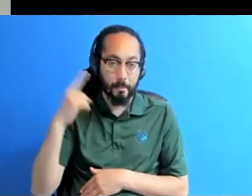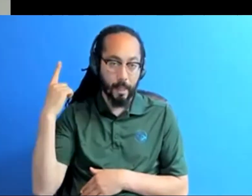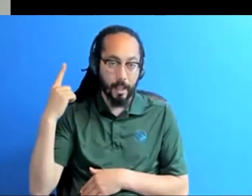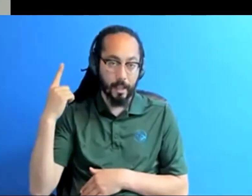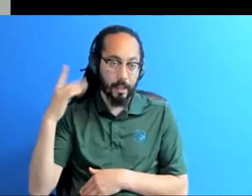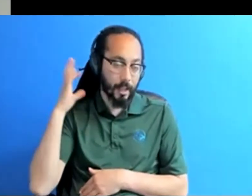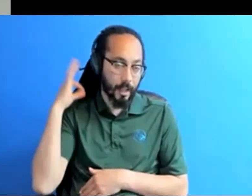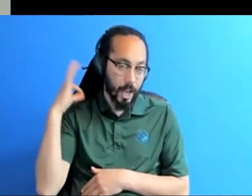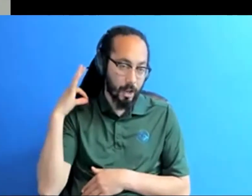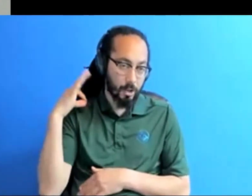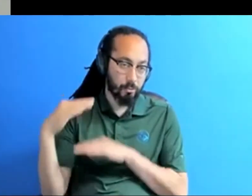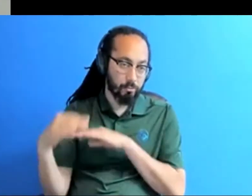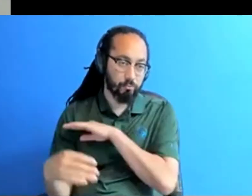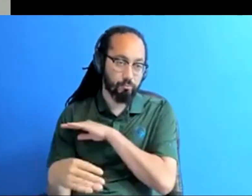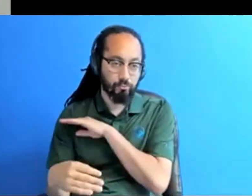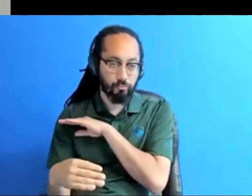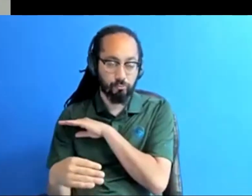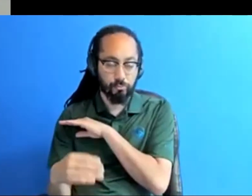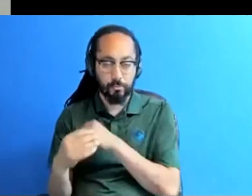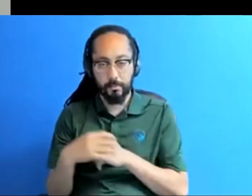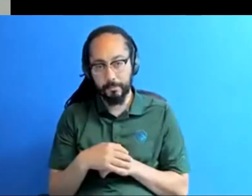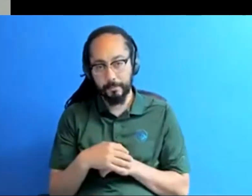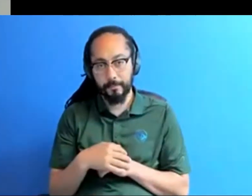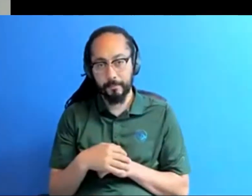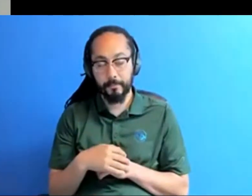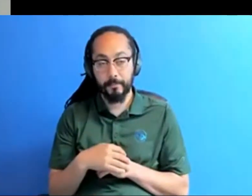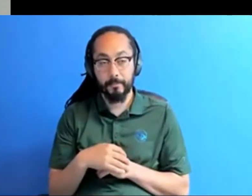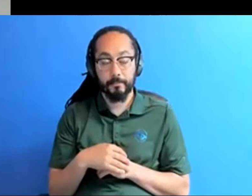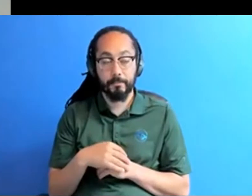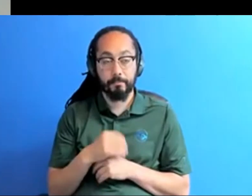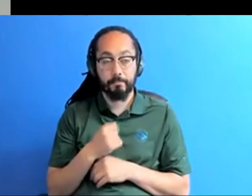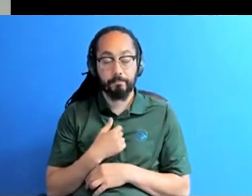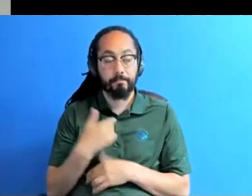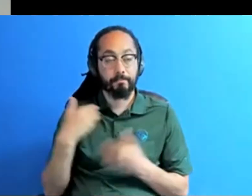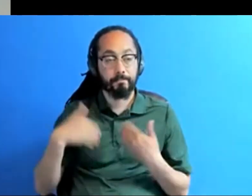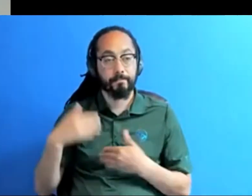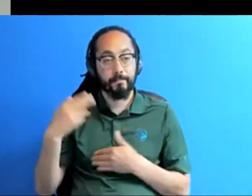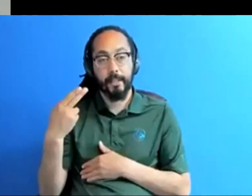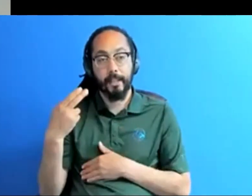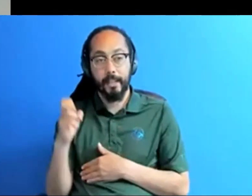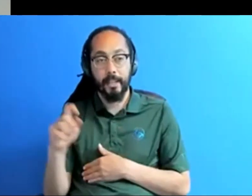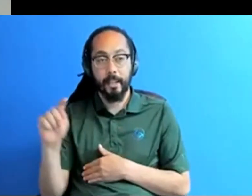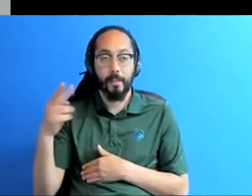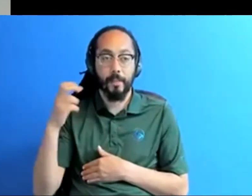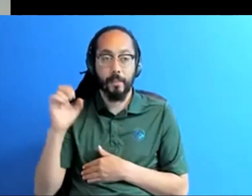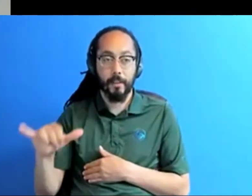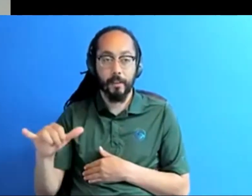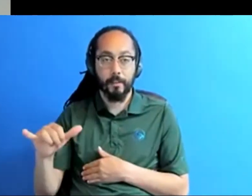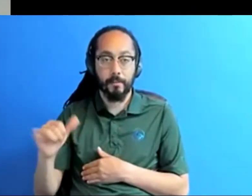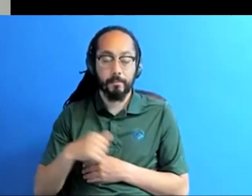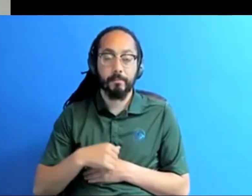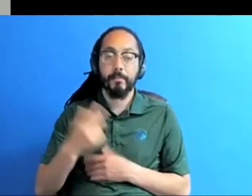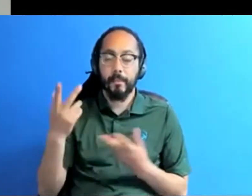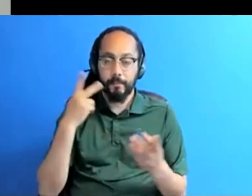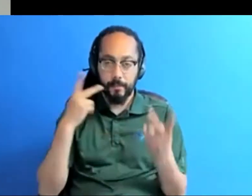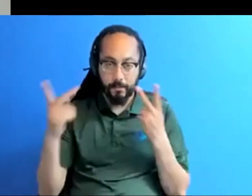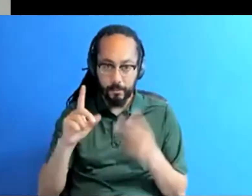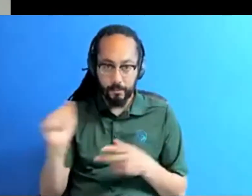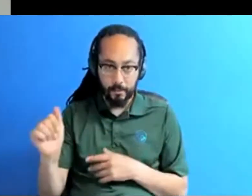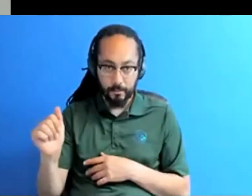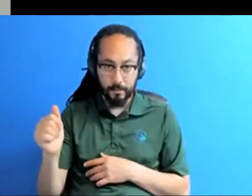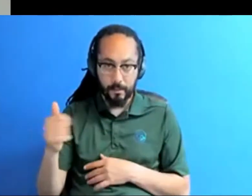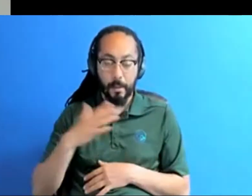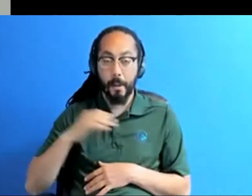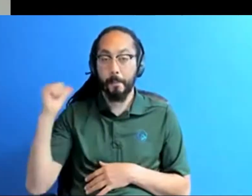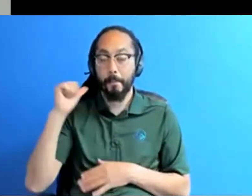down to my shoulders. I use he or they pronouns, and I'm someone that's visibly disabled. My back curves,